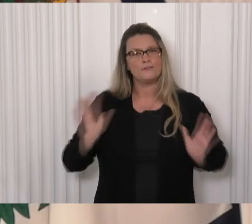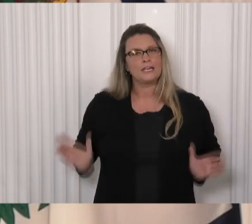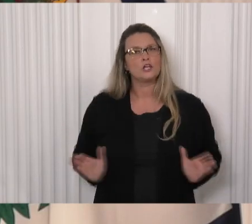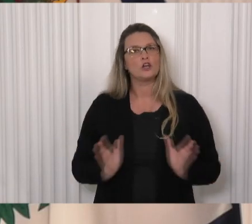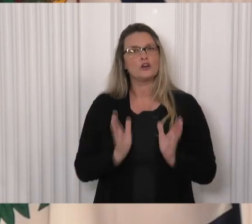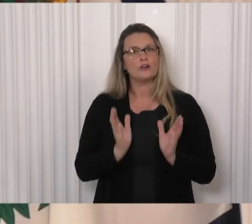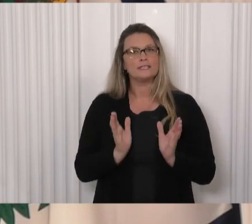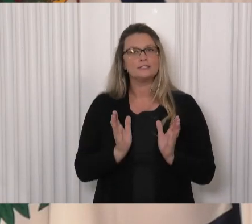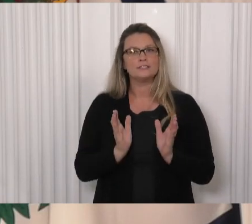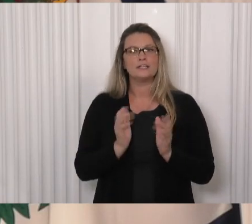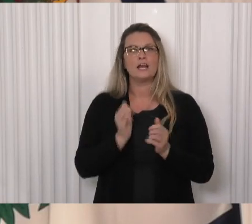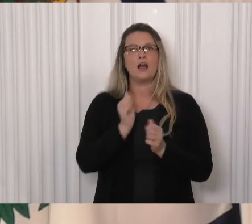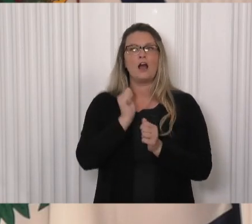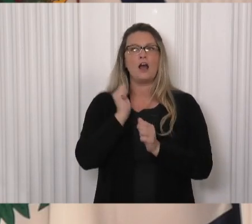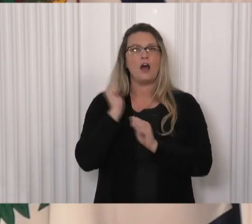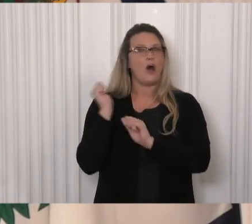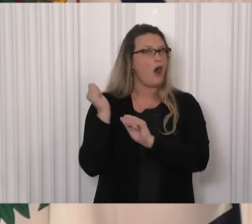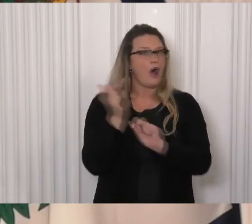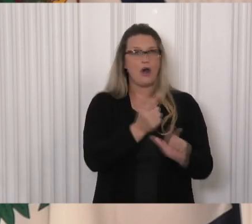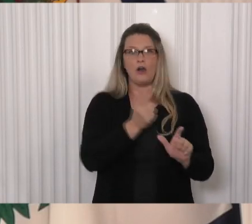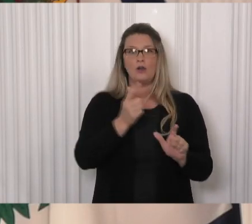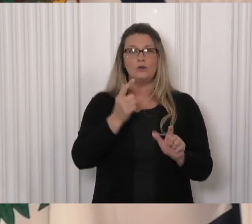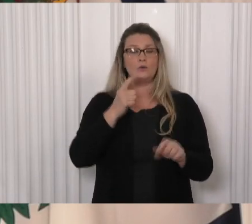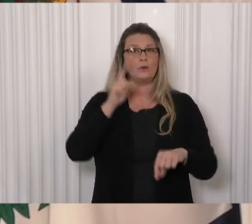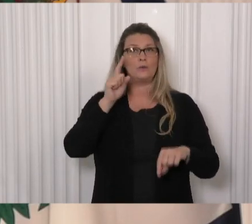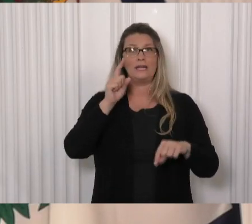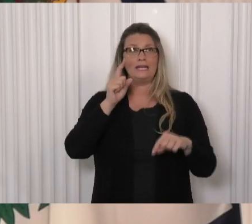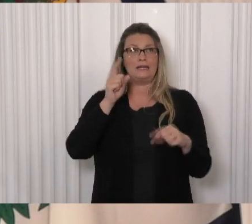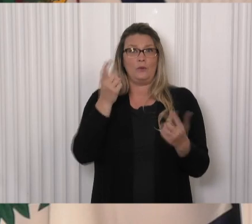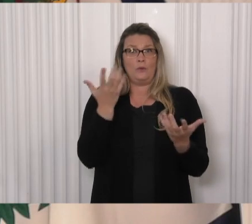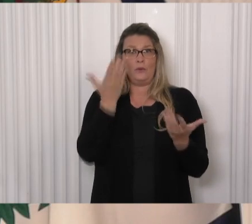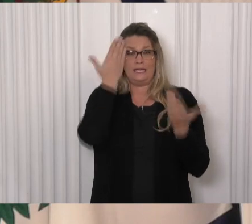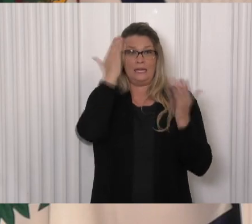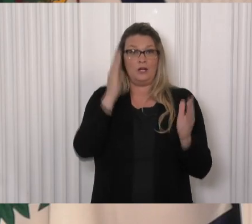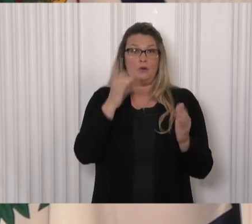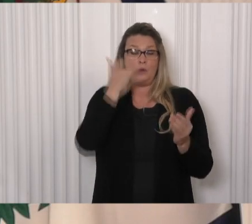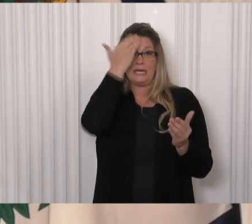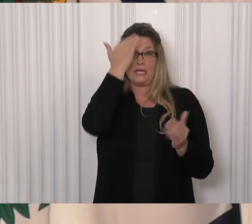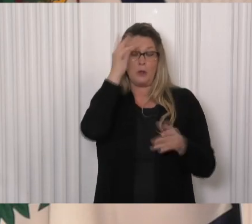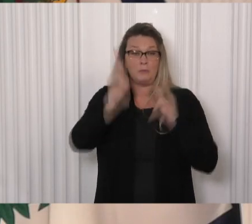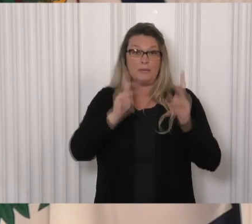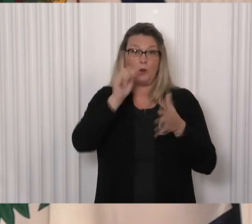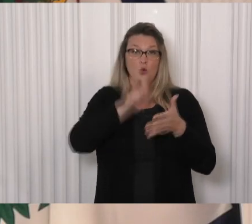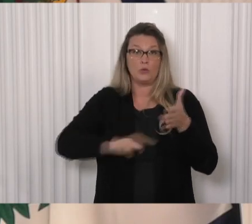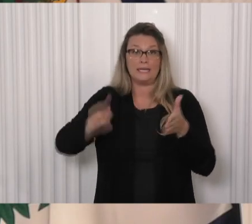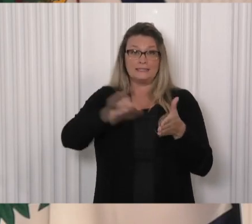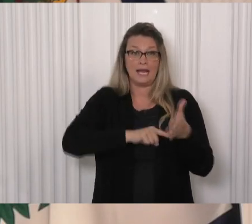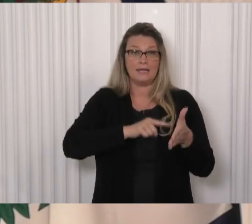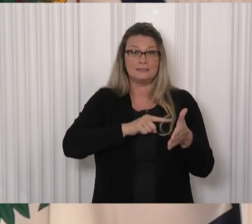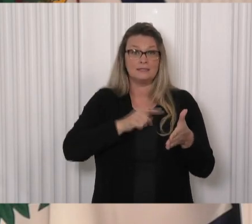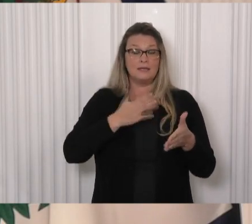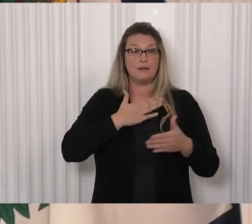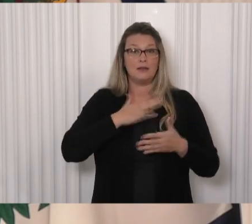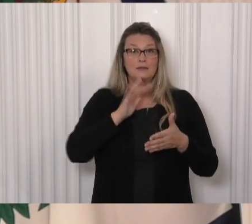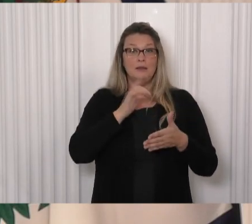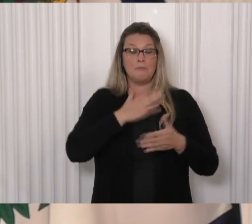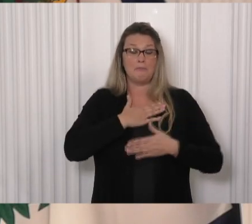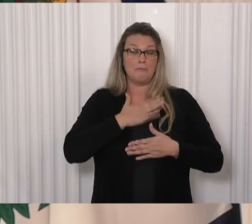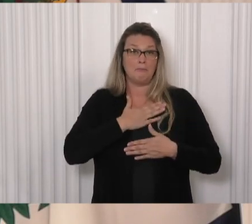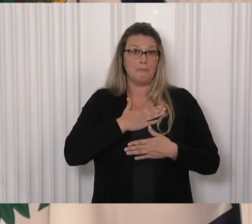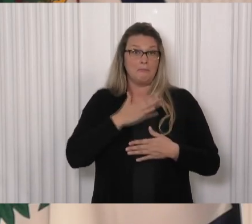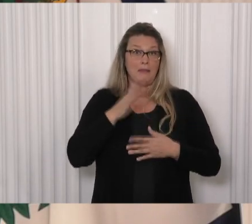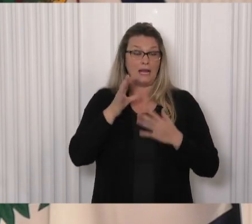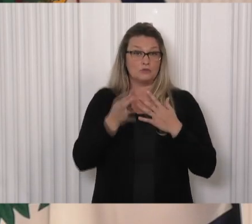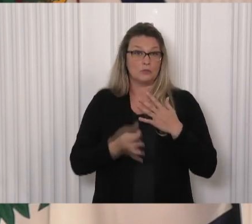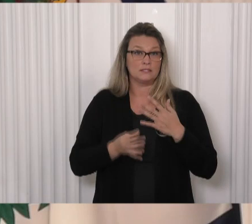in everything else when we actually could draw criticism. We have absolutely done and pushed